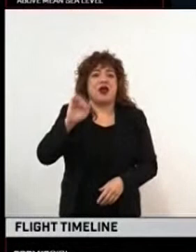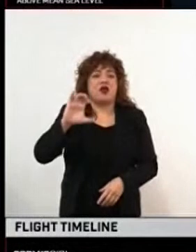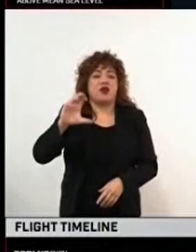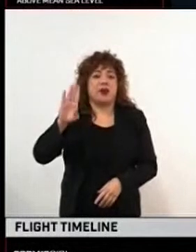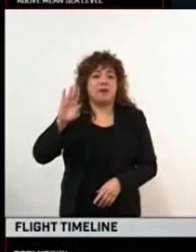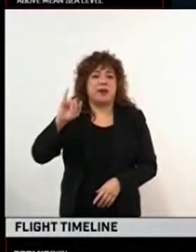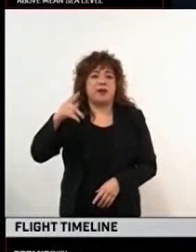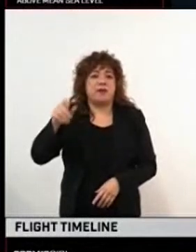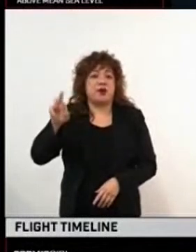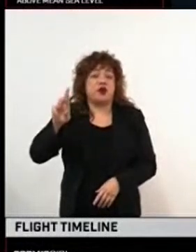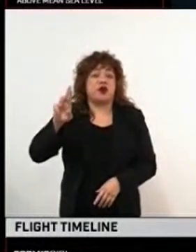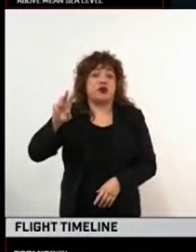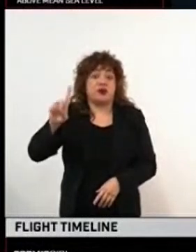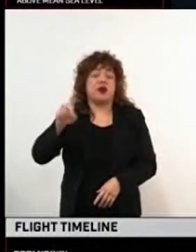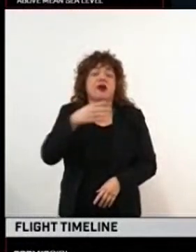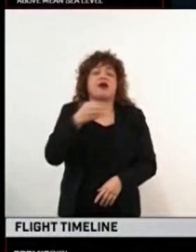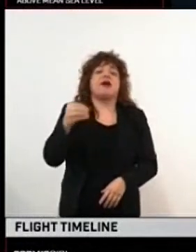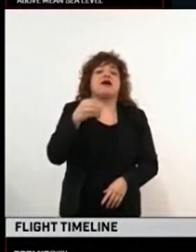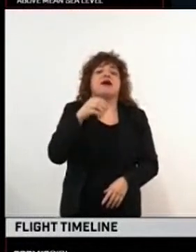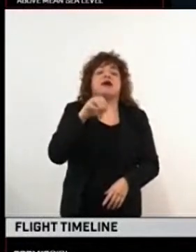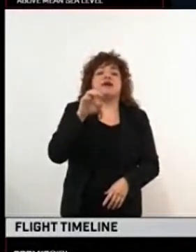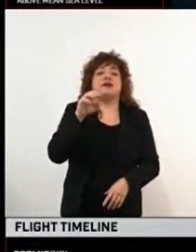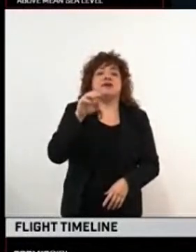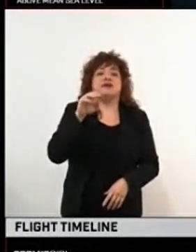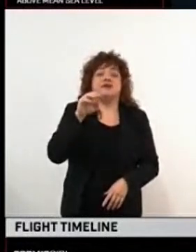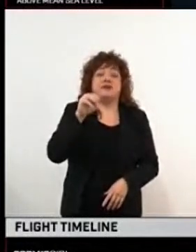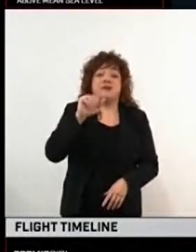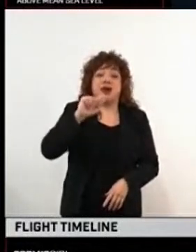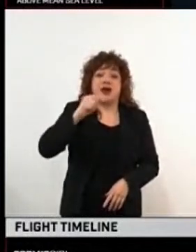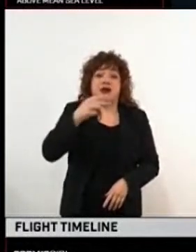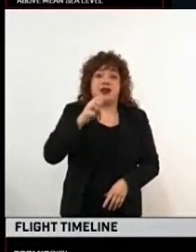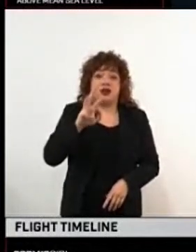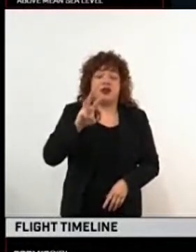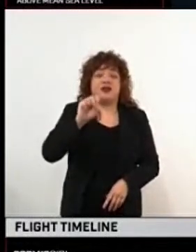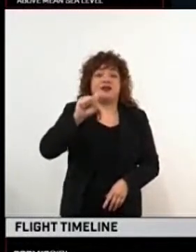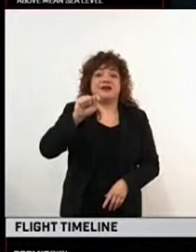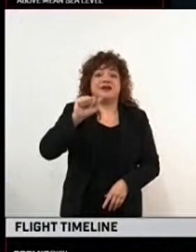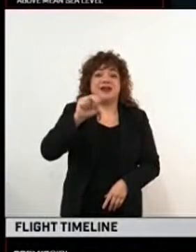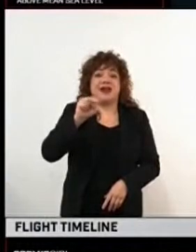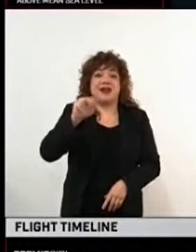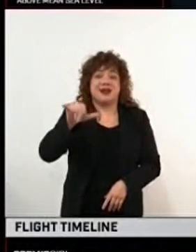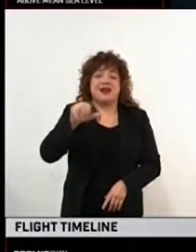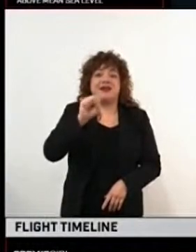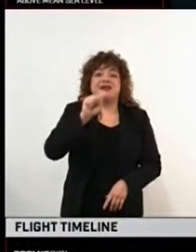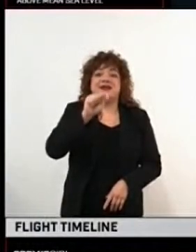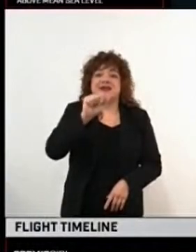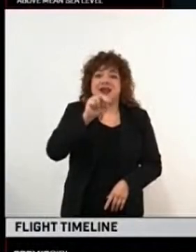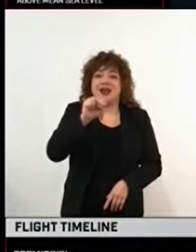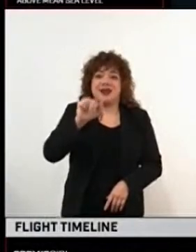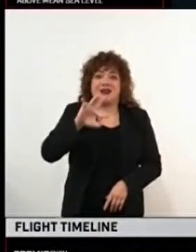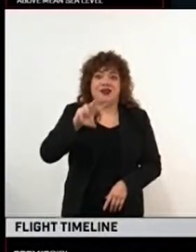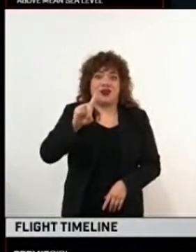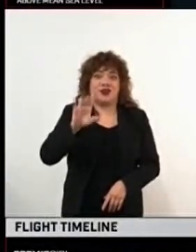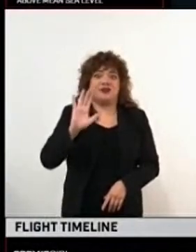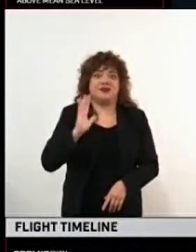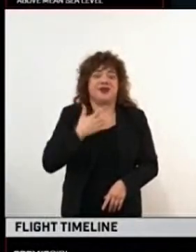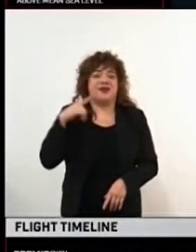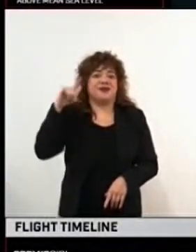Stanley Standard, as well as 2 launch engineers. So thank you all for your hard work in making sure our rocket gets to the drop point.